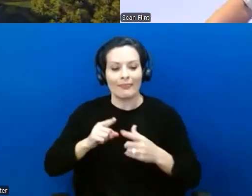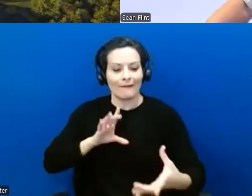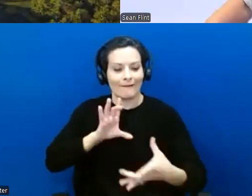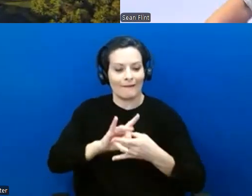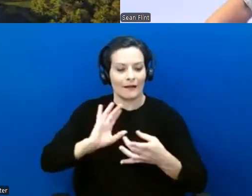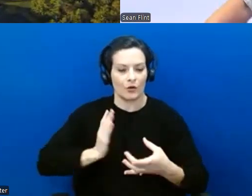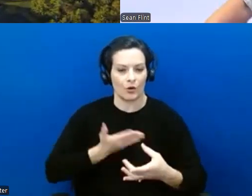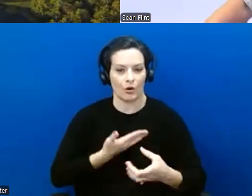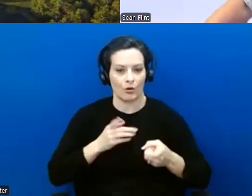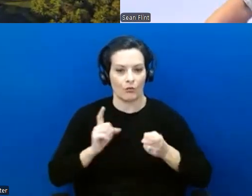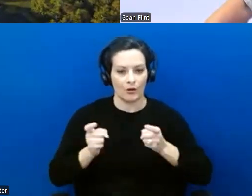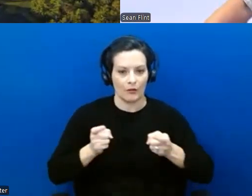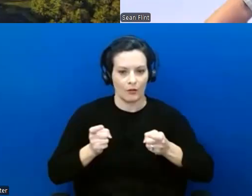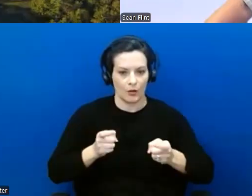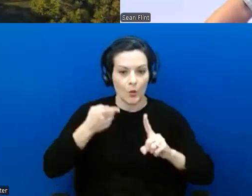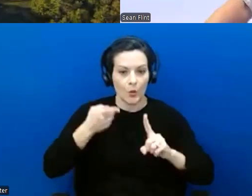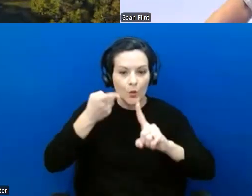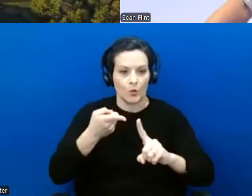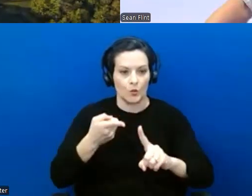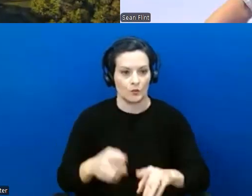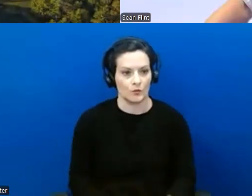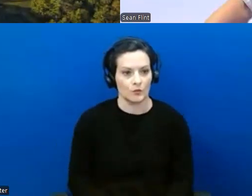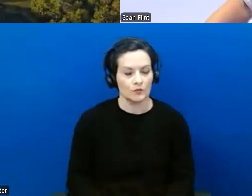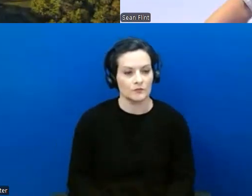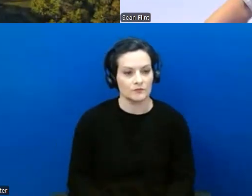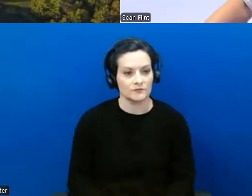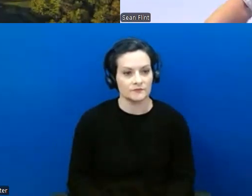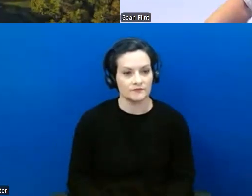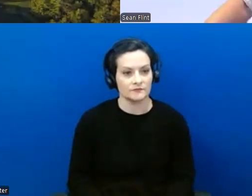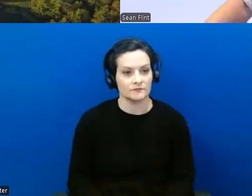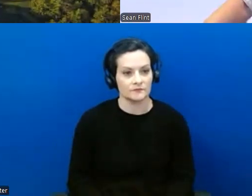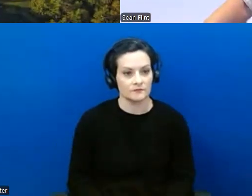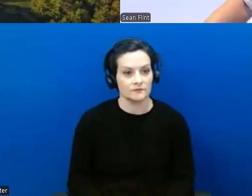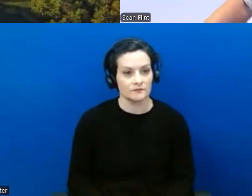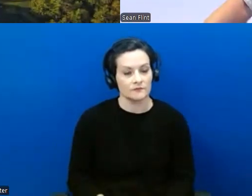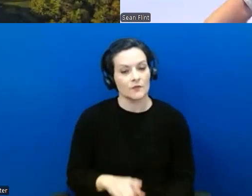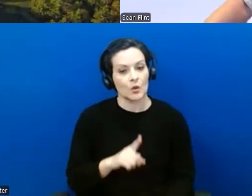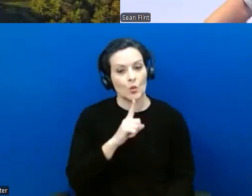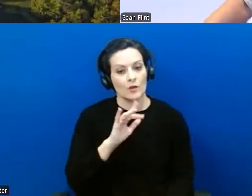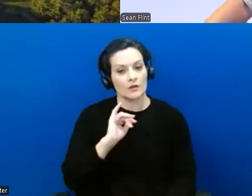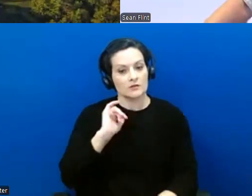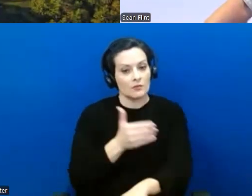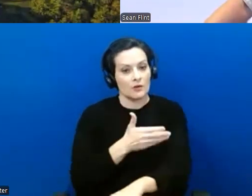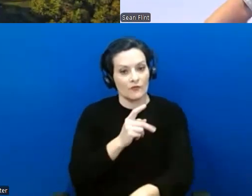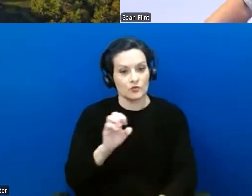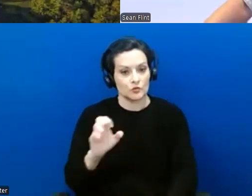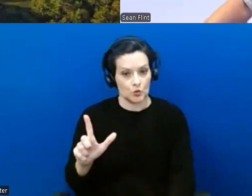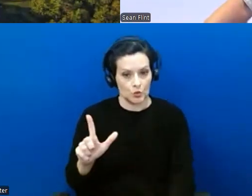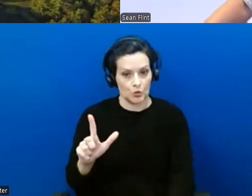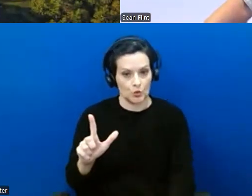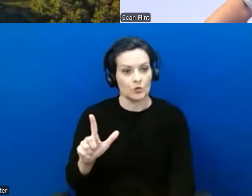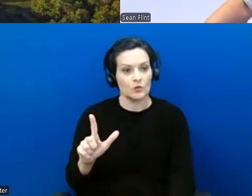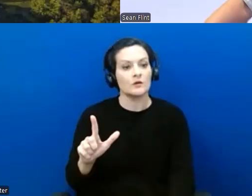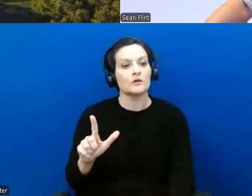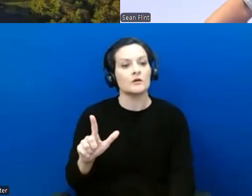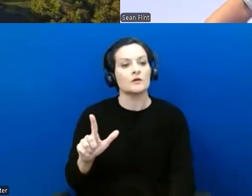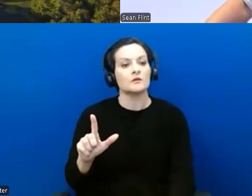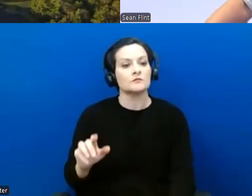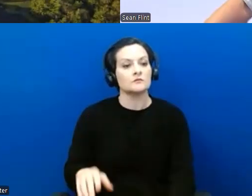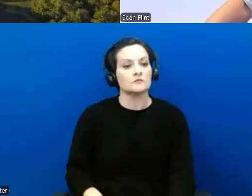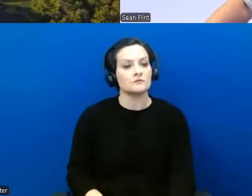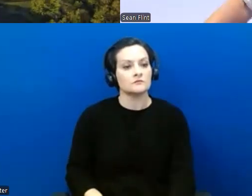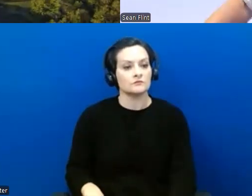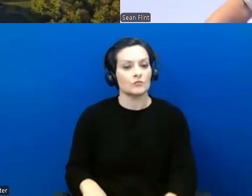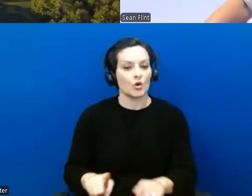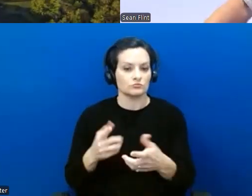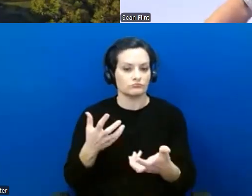etc. So I feel like that's a really powerful tool. And then it partners with some other